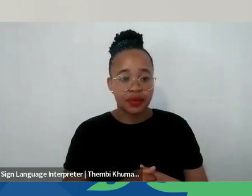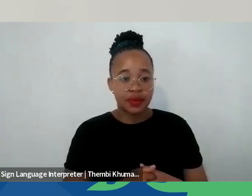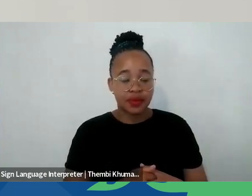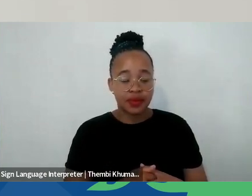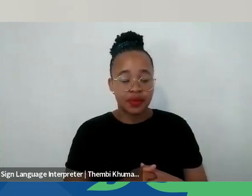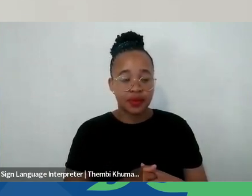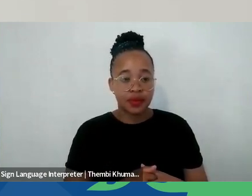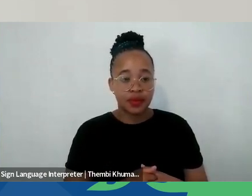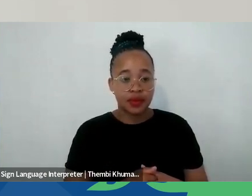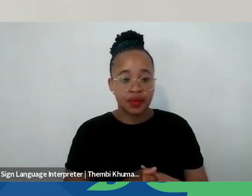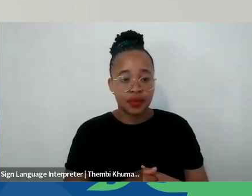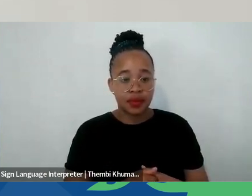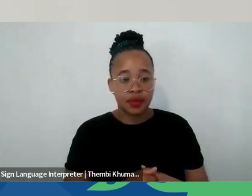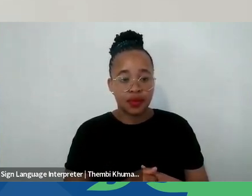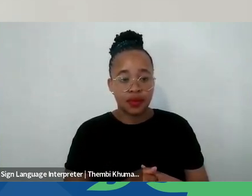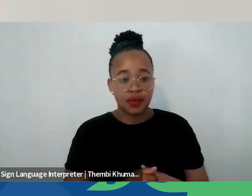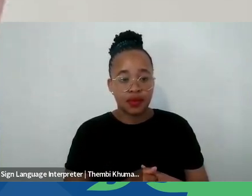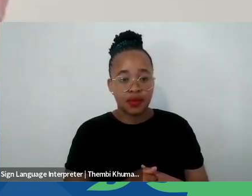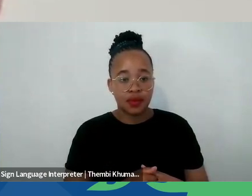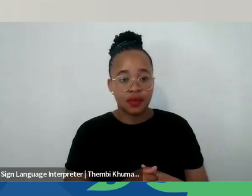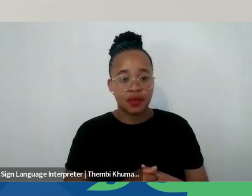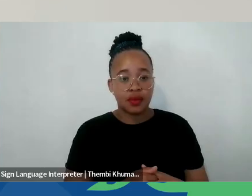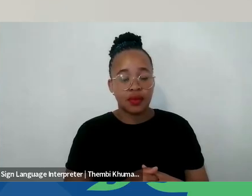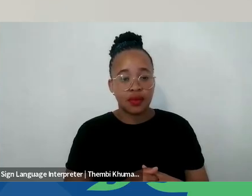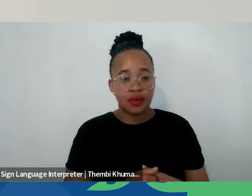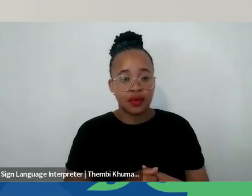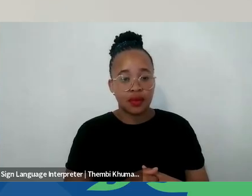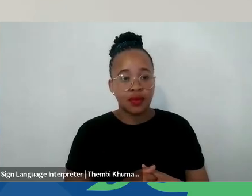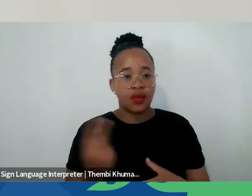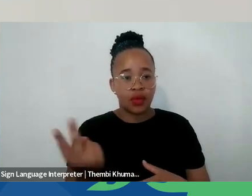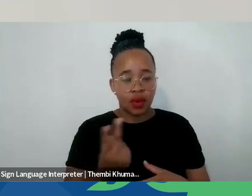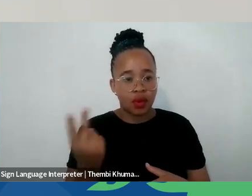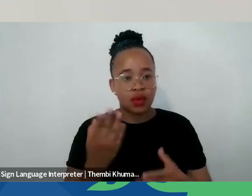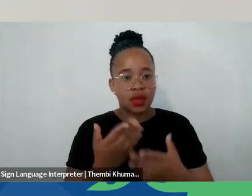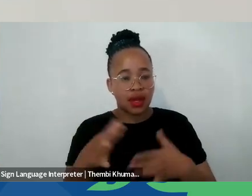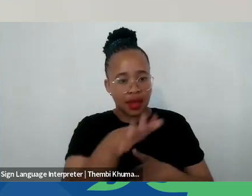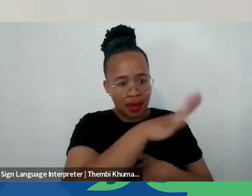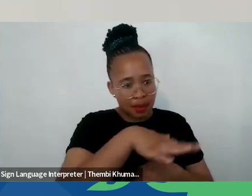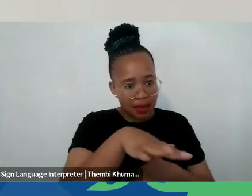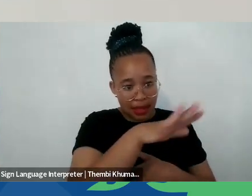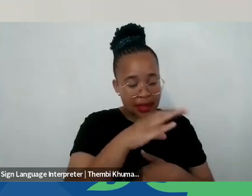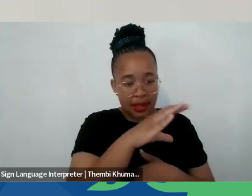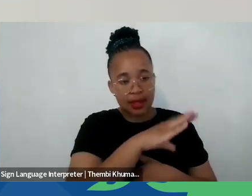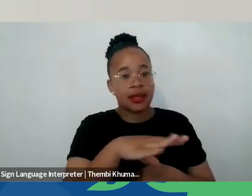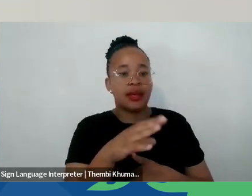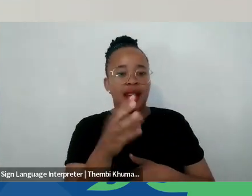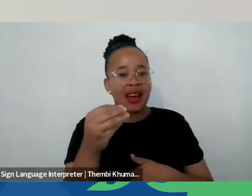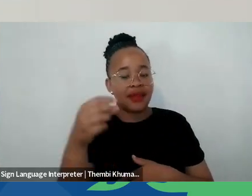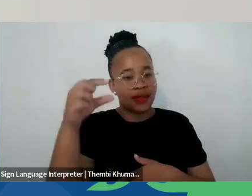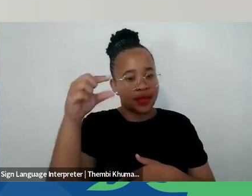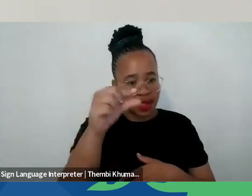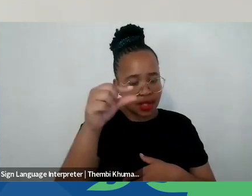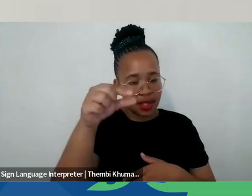then more in, I would say, middle class chemsex scenes, there's also GHB, which is the